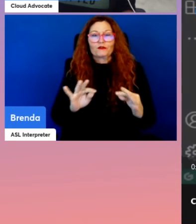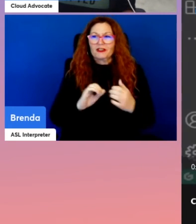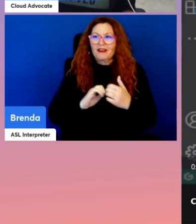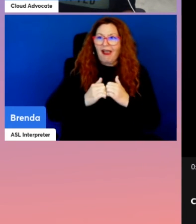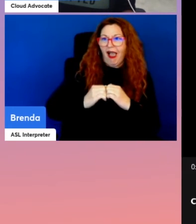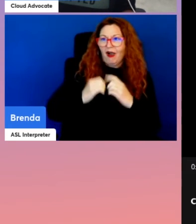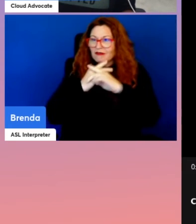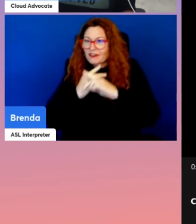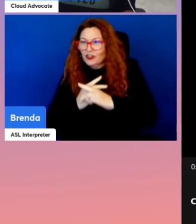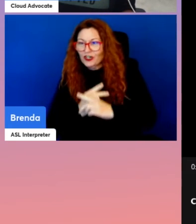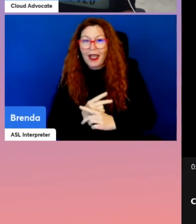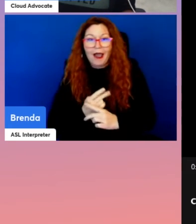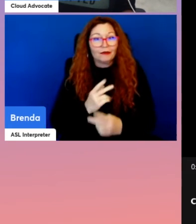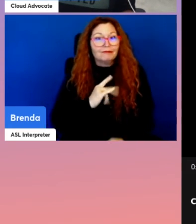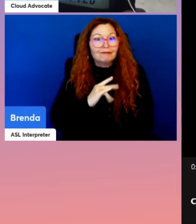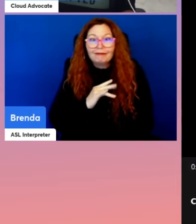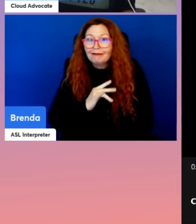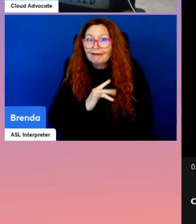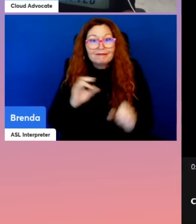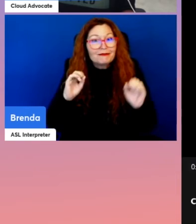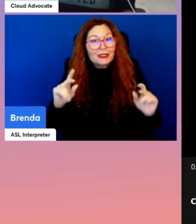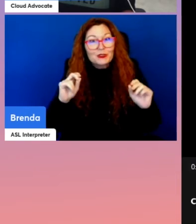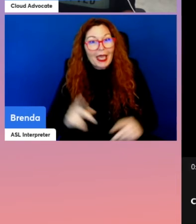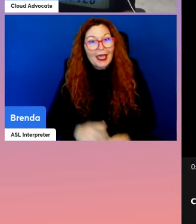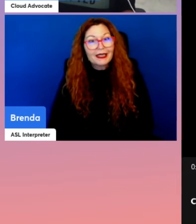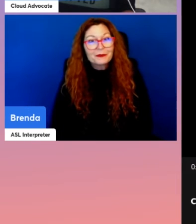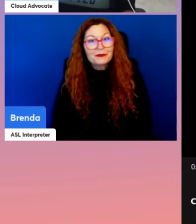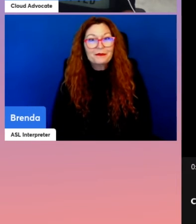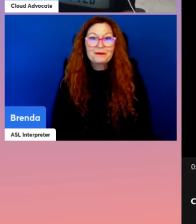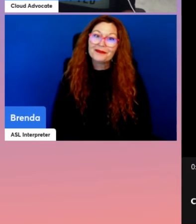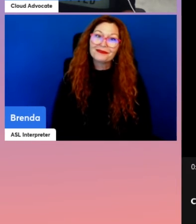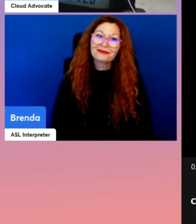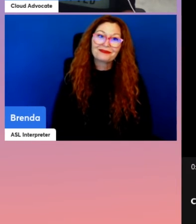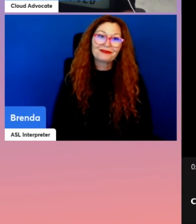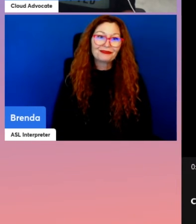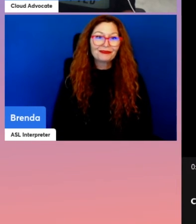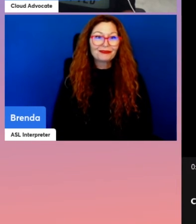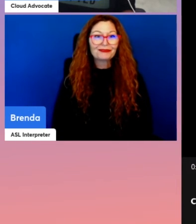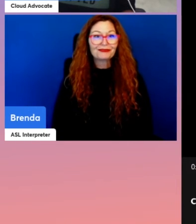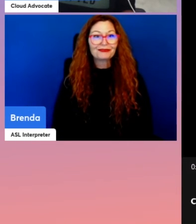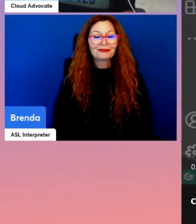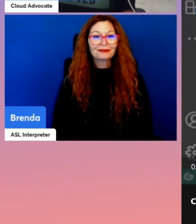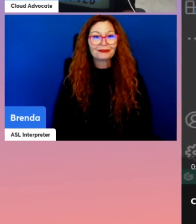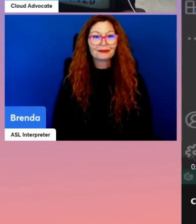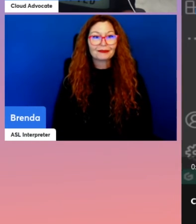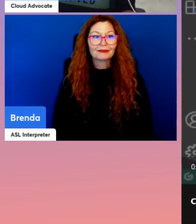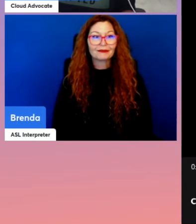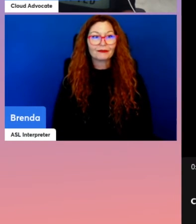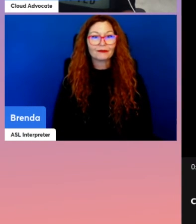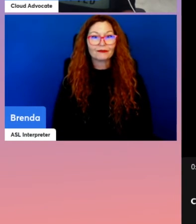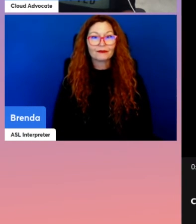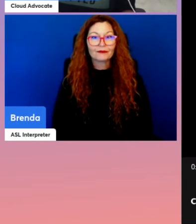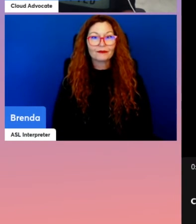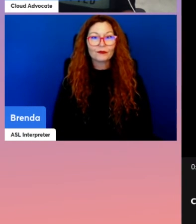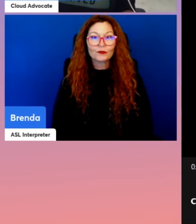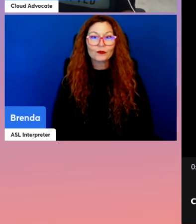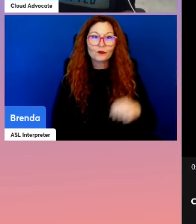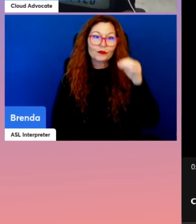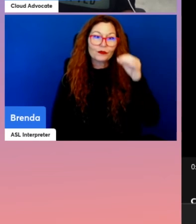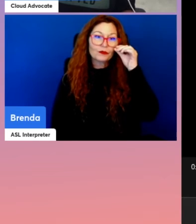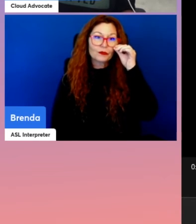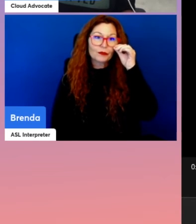that's okay. Let's see. Uh-oh. My video. Why did it stop?